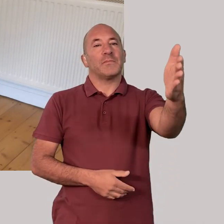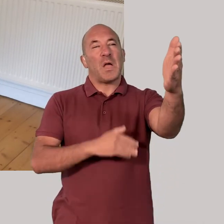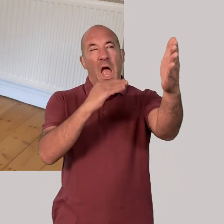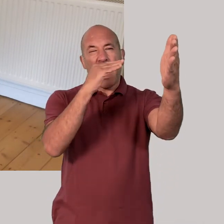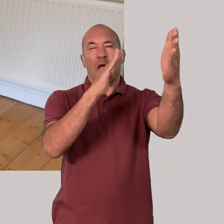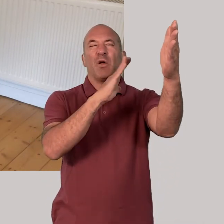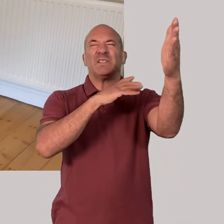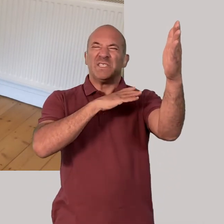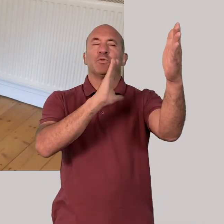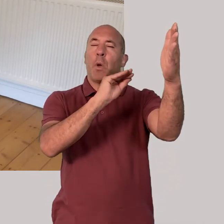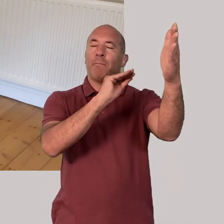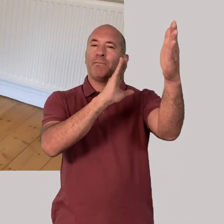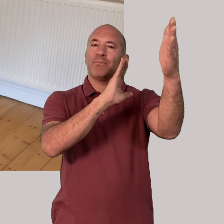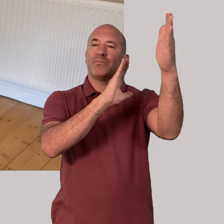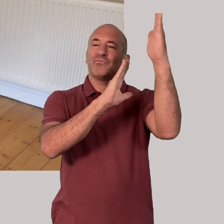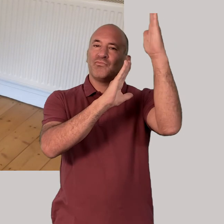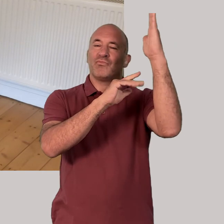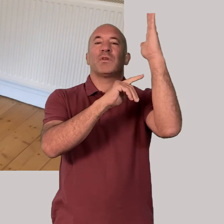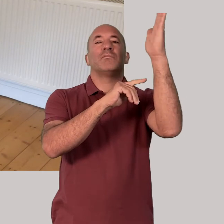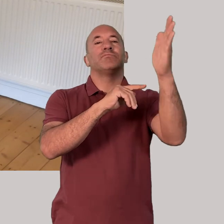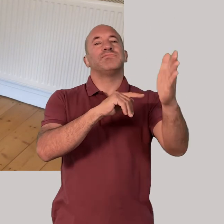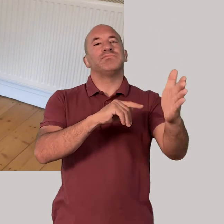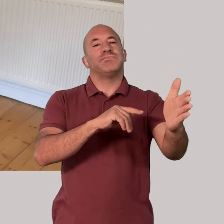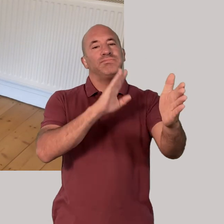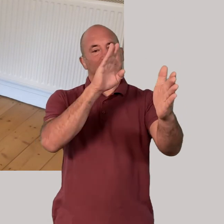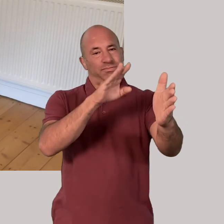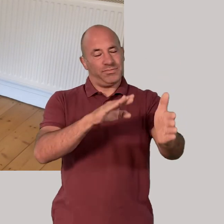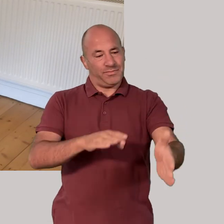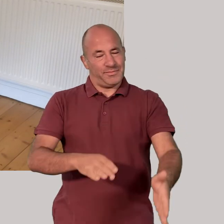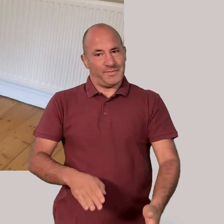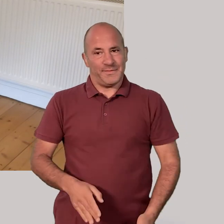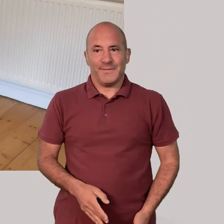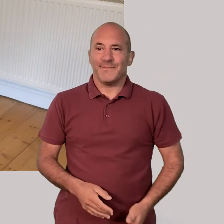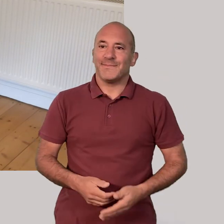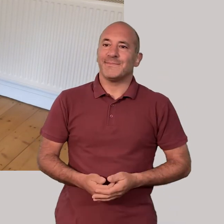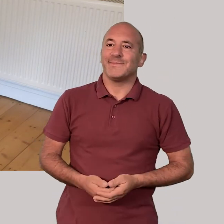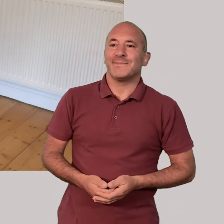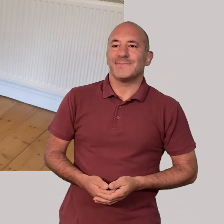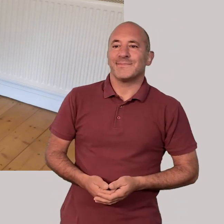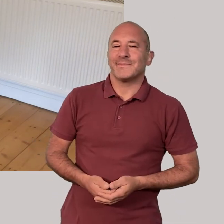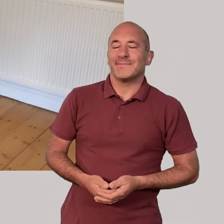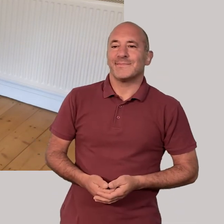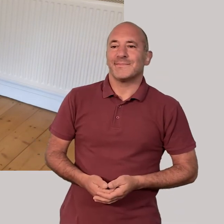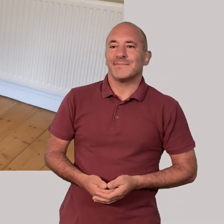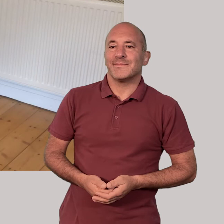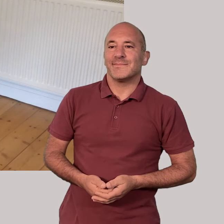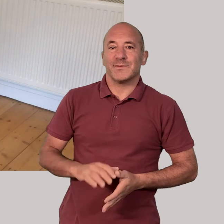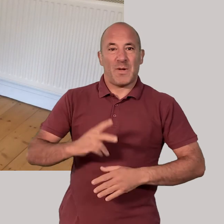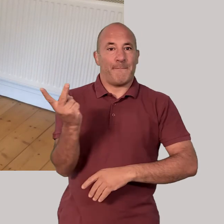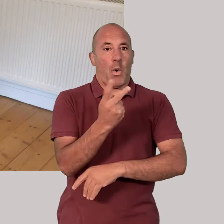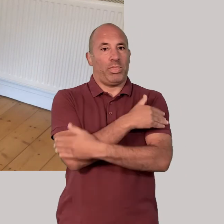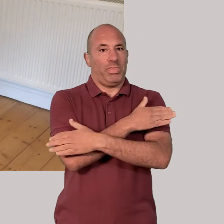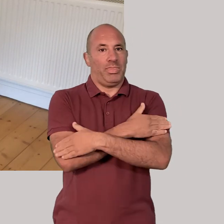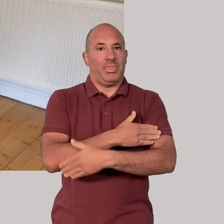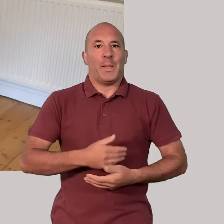smoothly to your chosen height, and then all the way down again. And then let's try